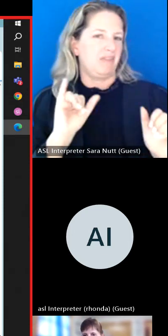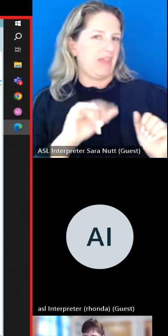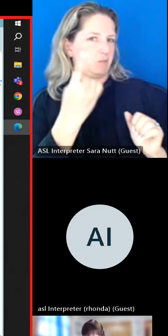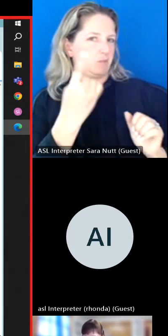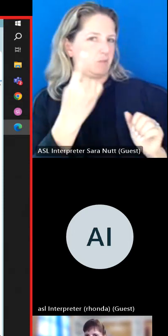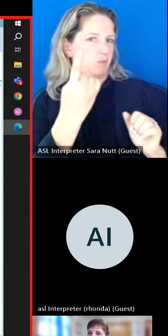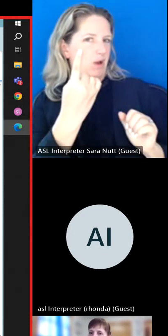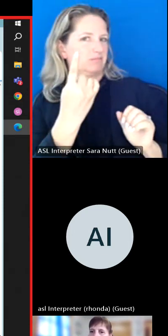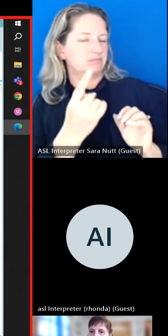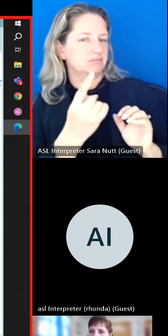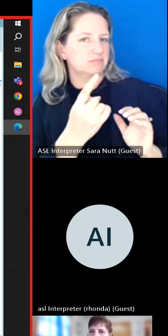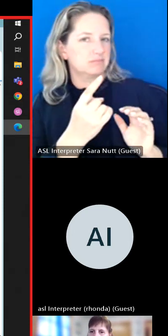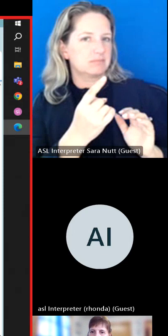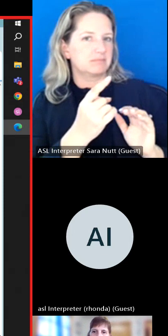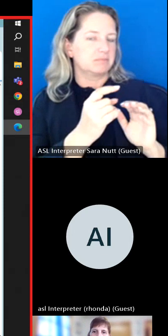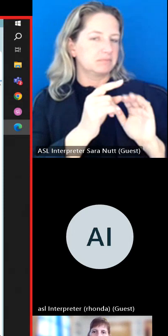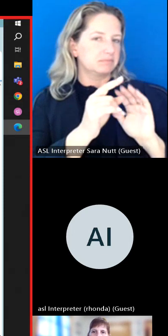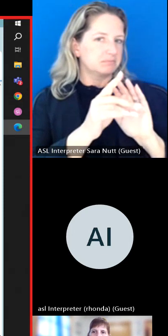Thank you for that, Jasmine.